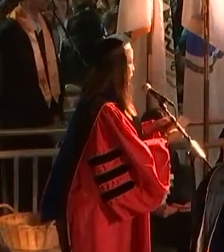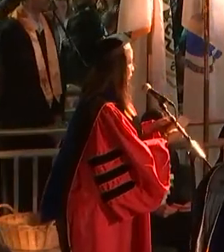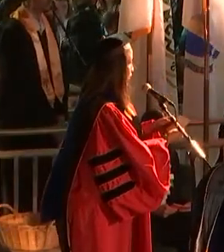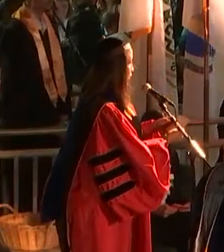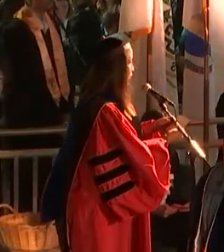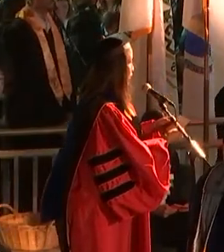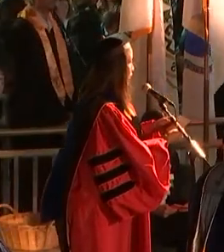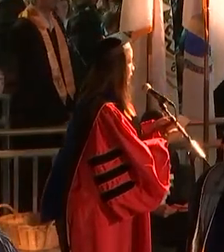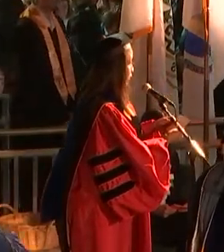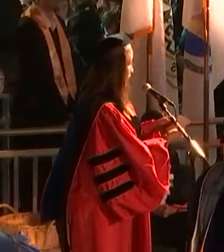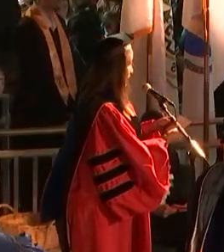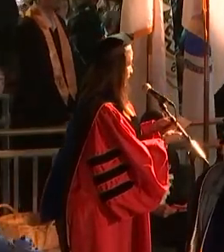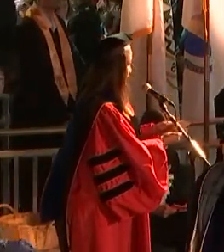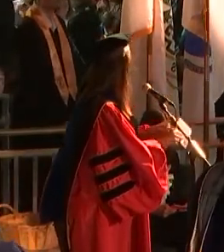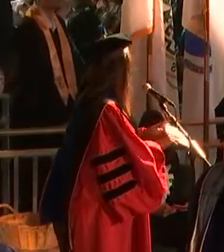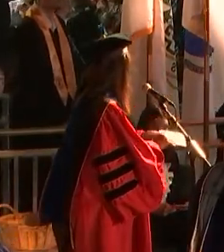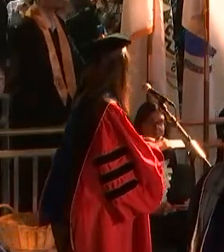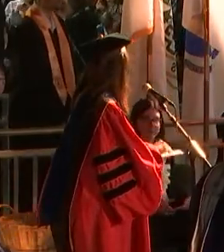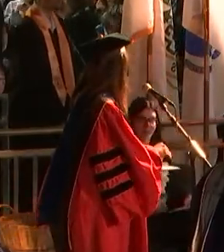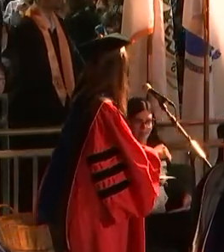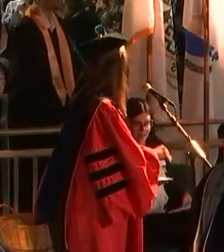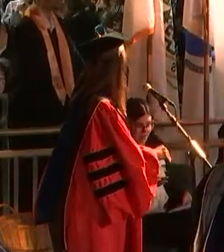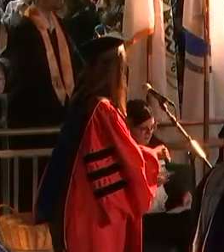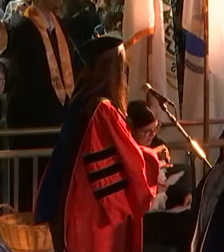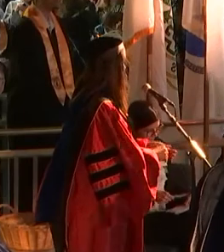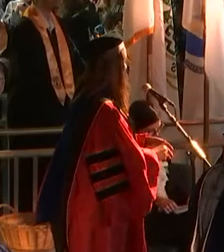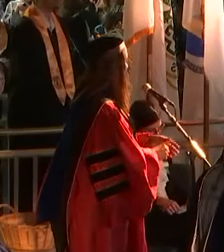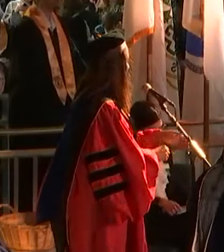Amanda Dole, summa cum laude.